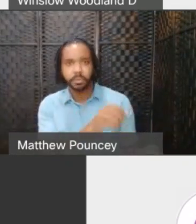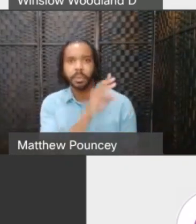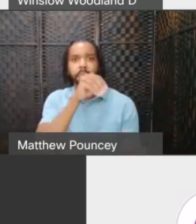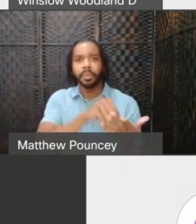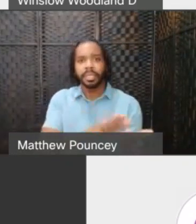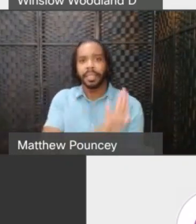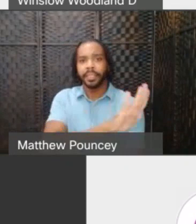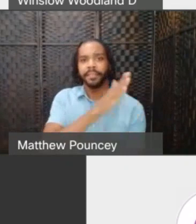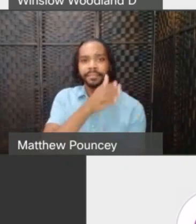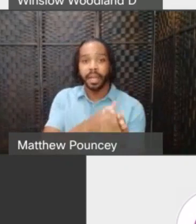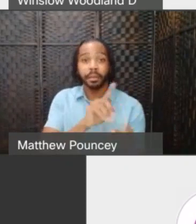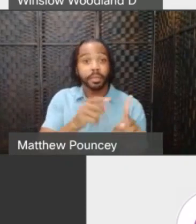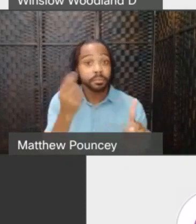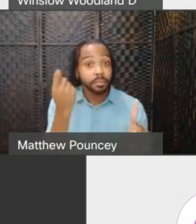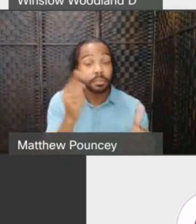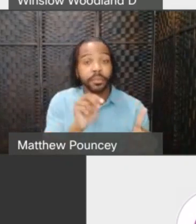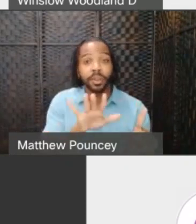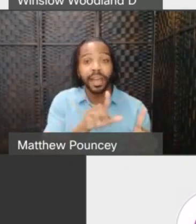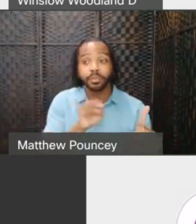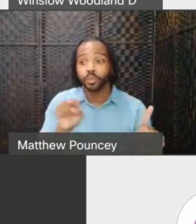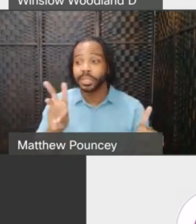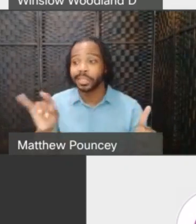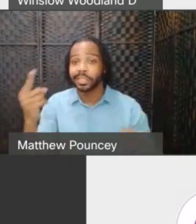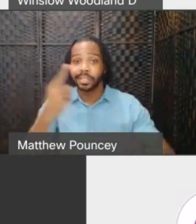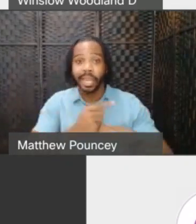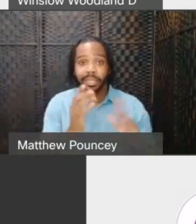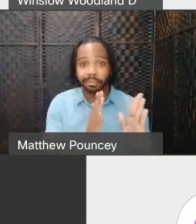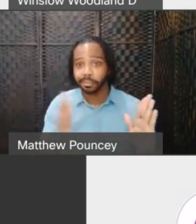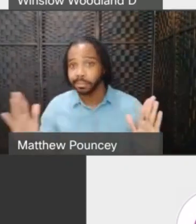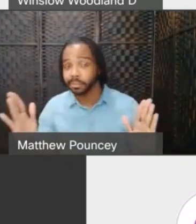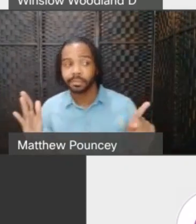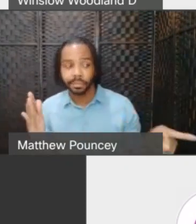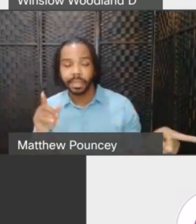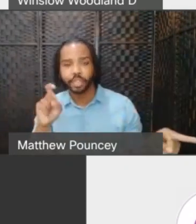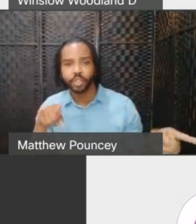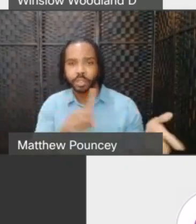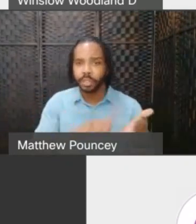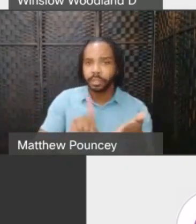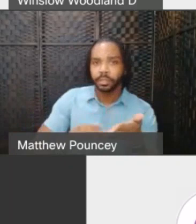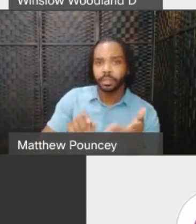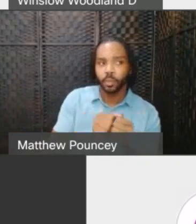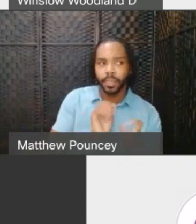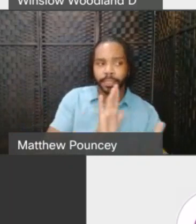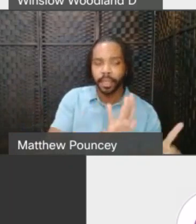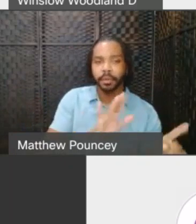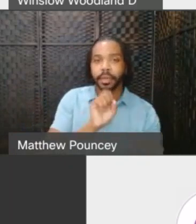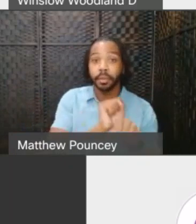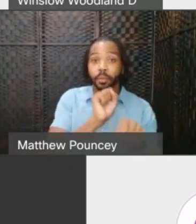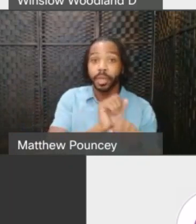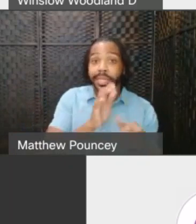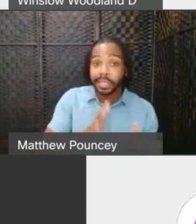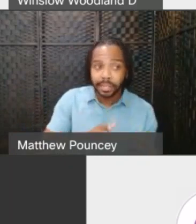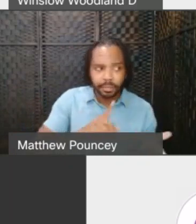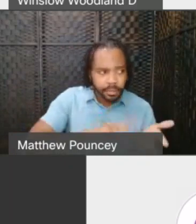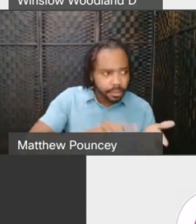keep in mind that 45 to 60 days out, that they should checked with their employee